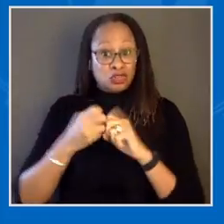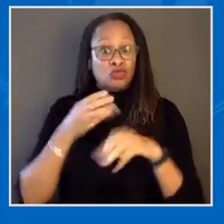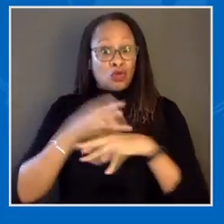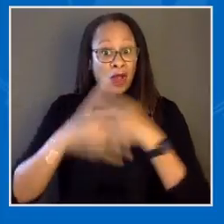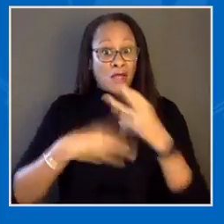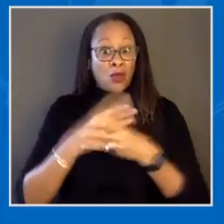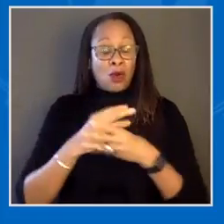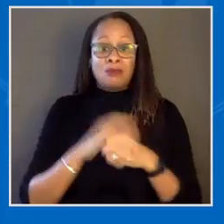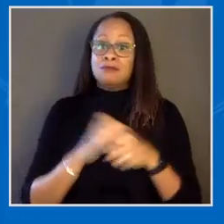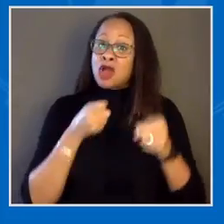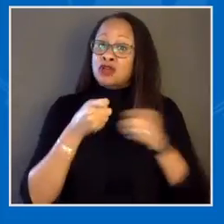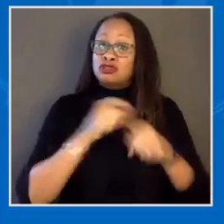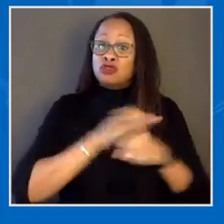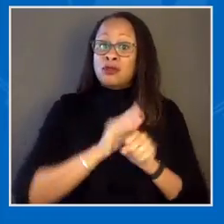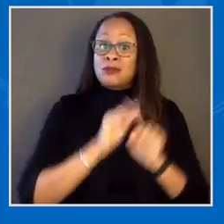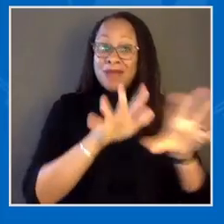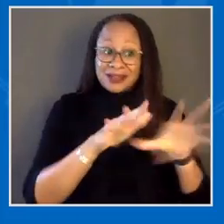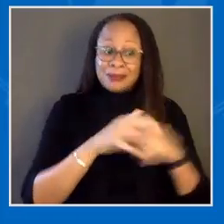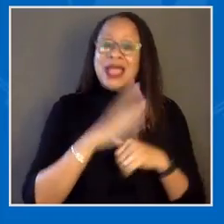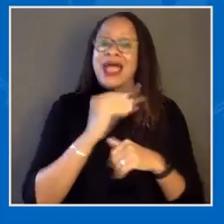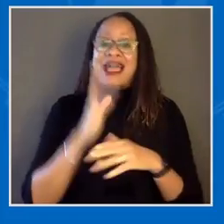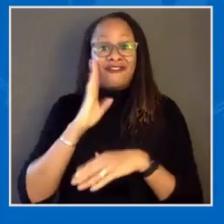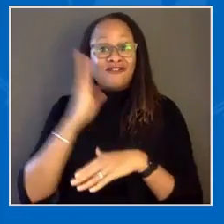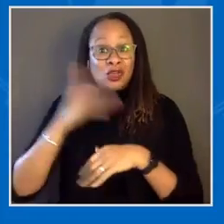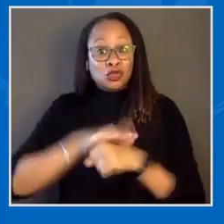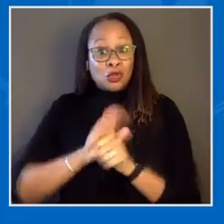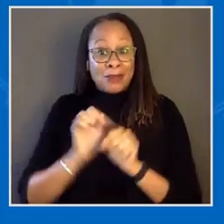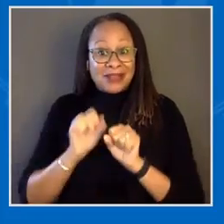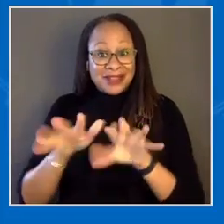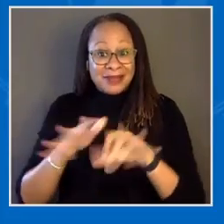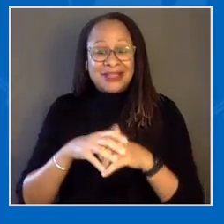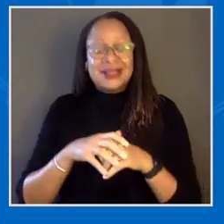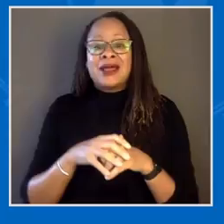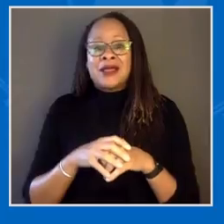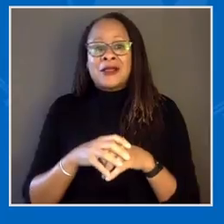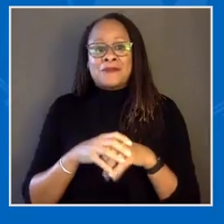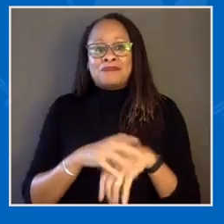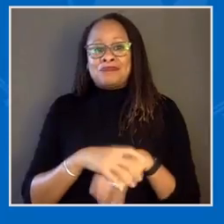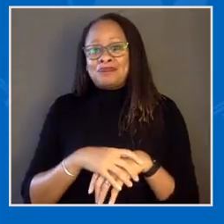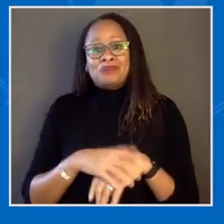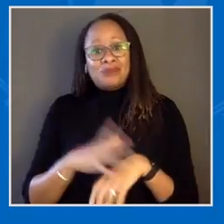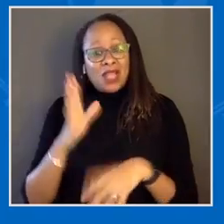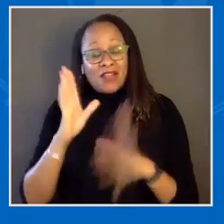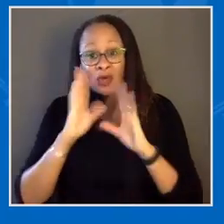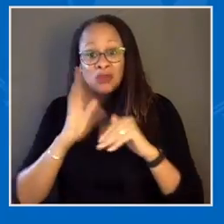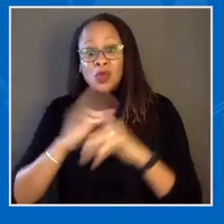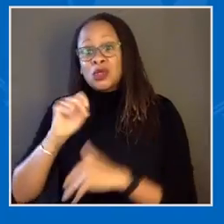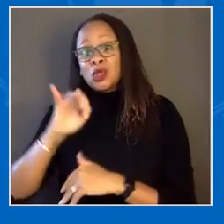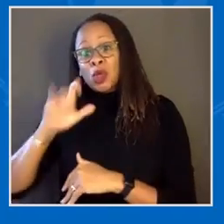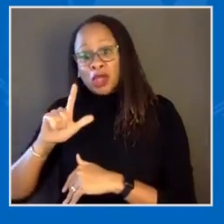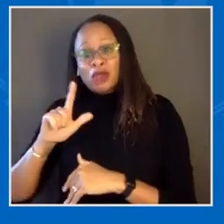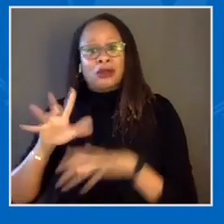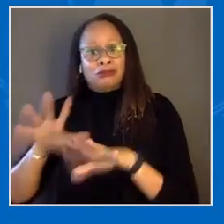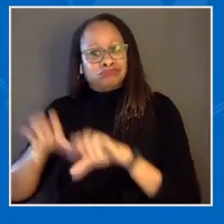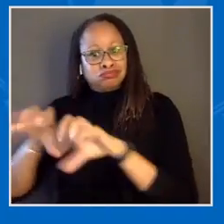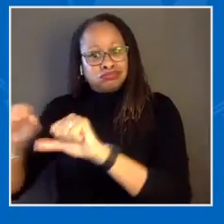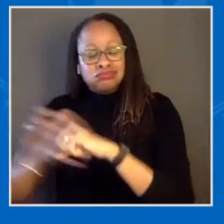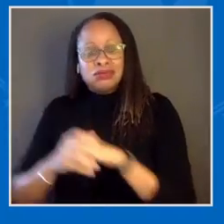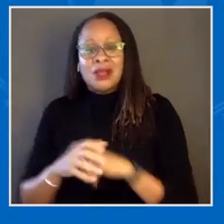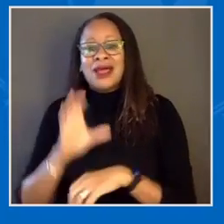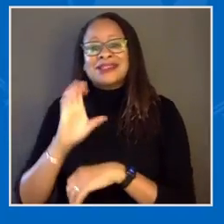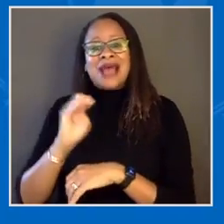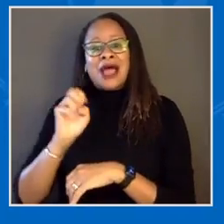pandemic and future ones, deal with the climate crisis, nuclear proliferation, cyber threats and emerging technologies that